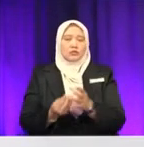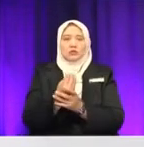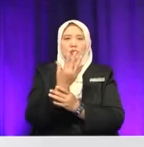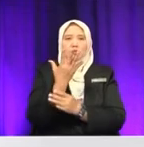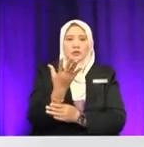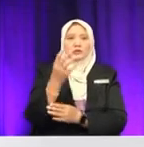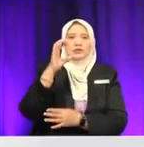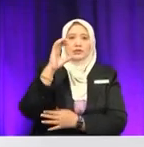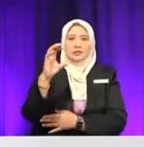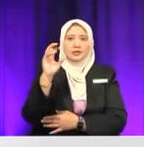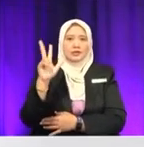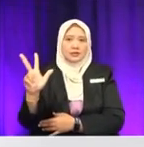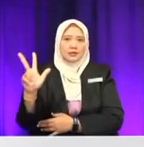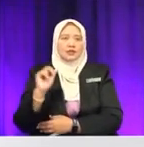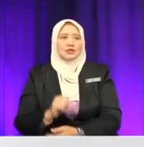Gross C3.